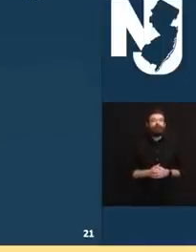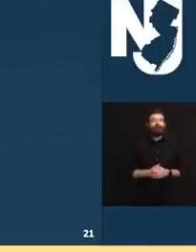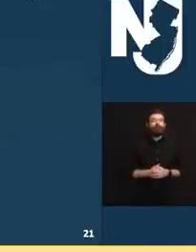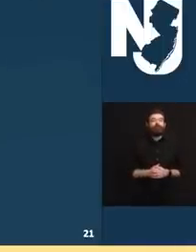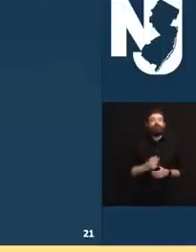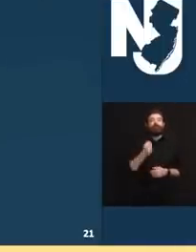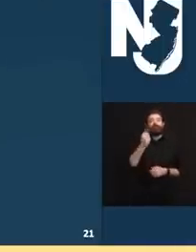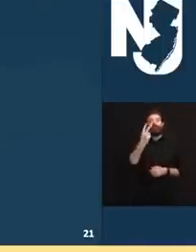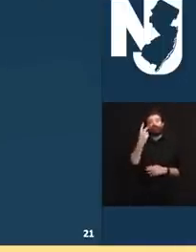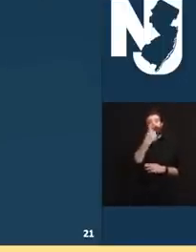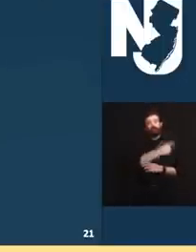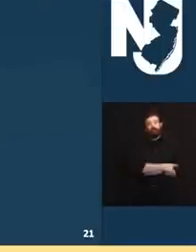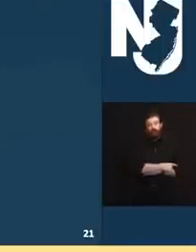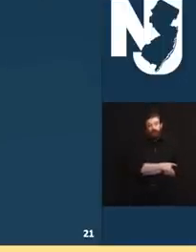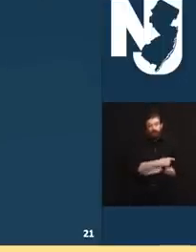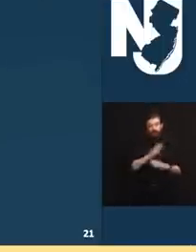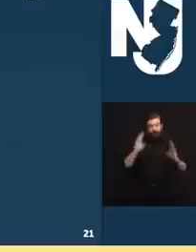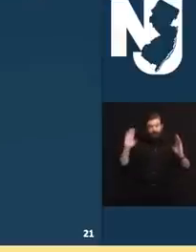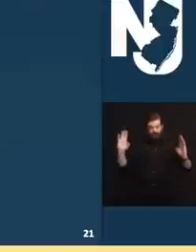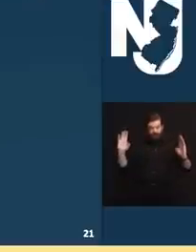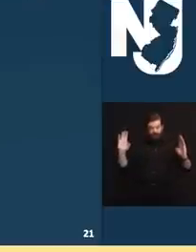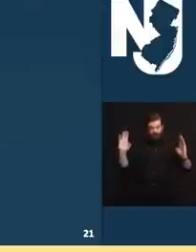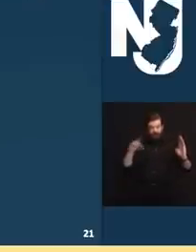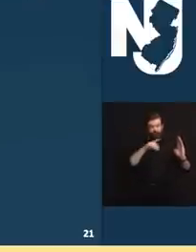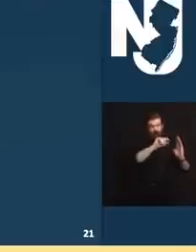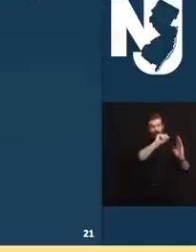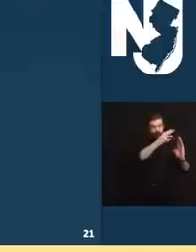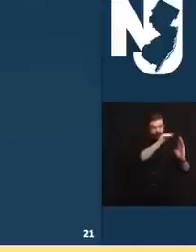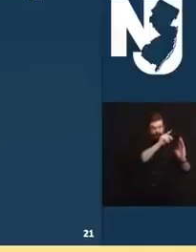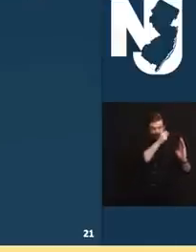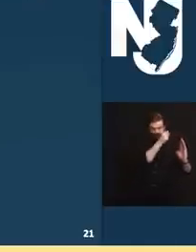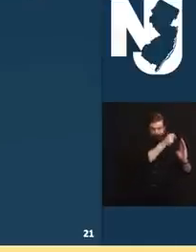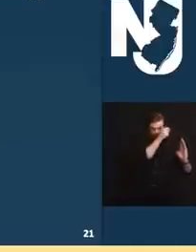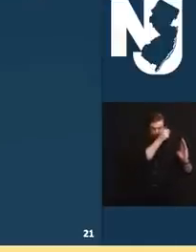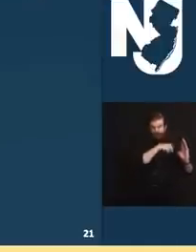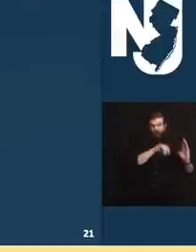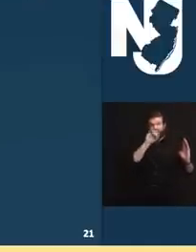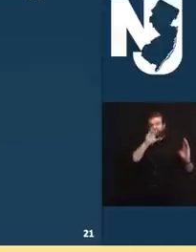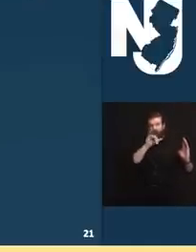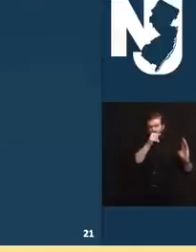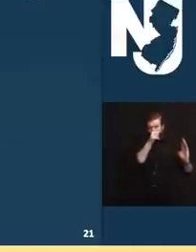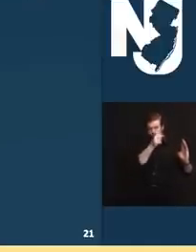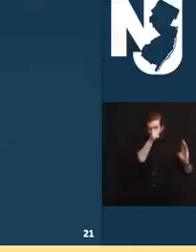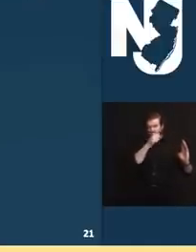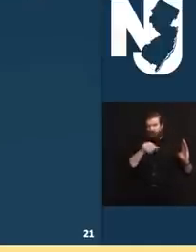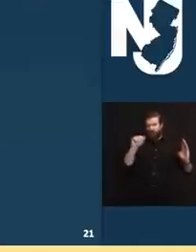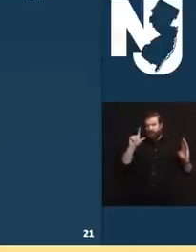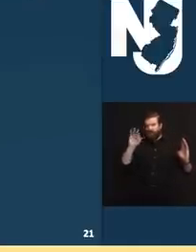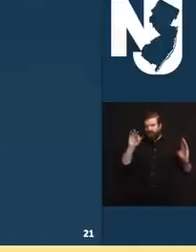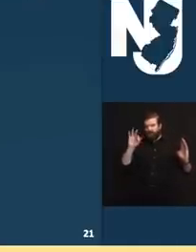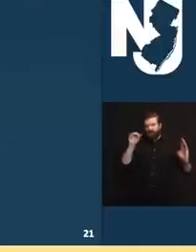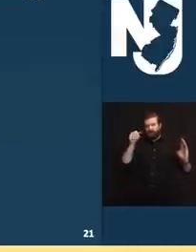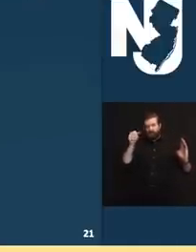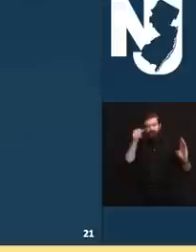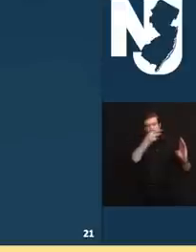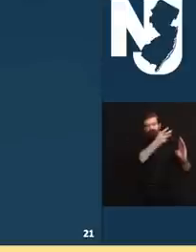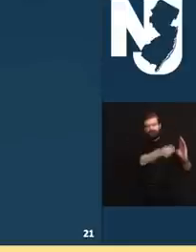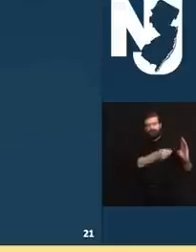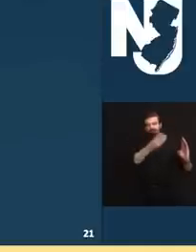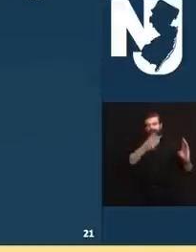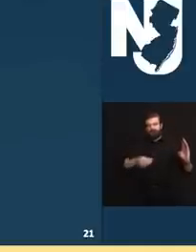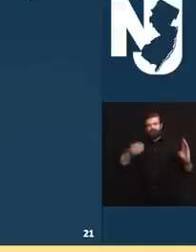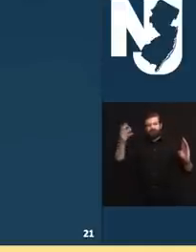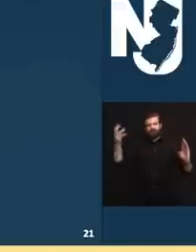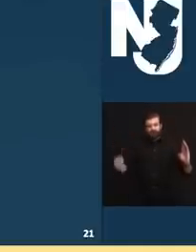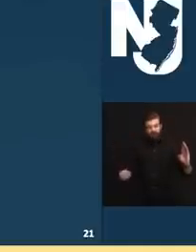Ahmad, Jerry, and Altaf would each pass away from COVID-19. Ahmad was 67 years old.